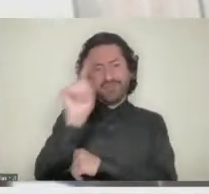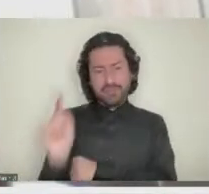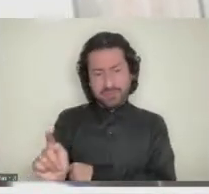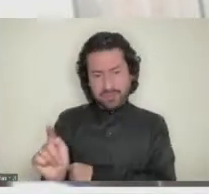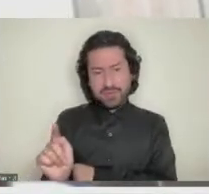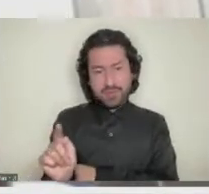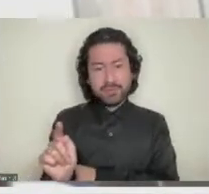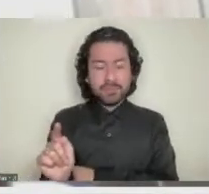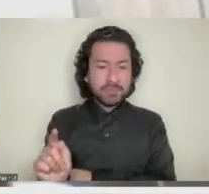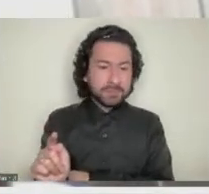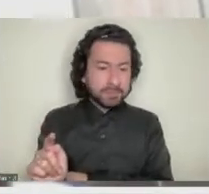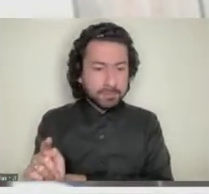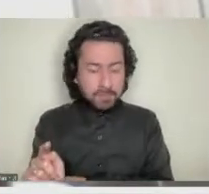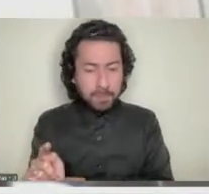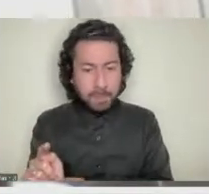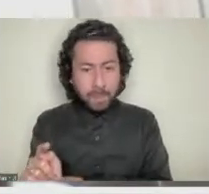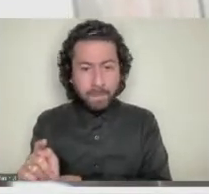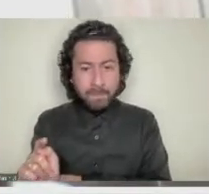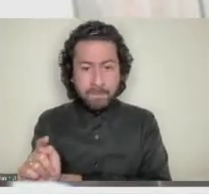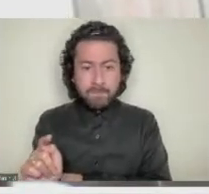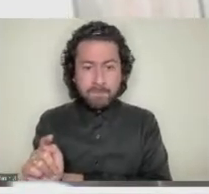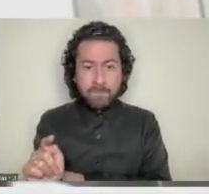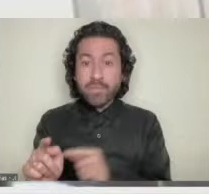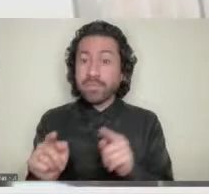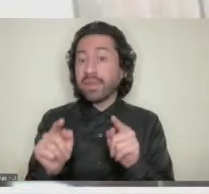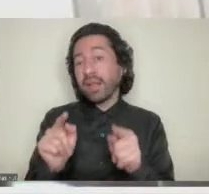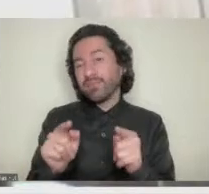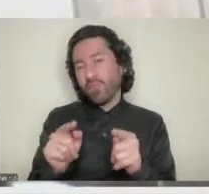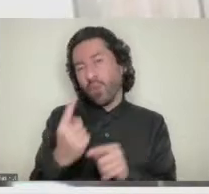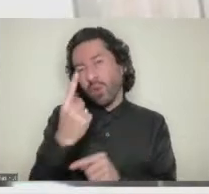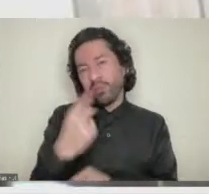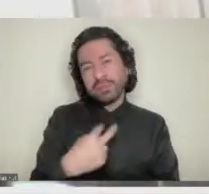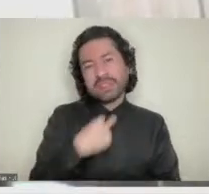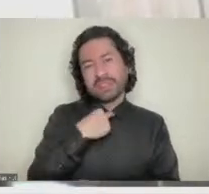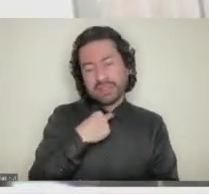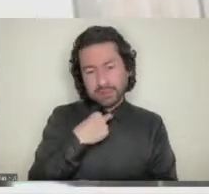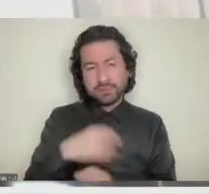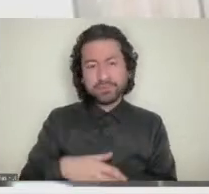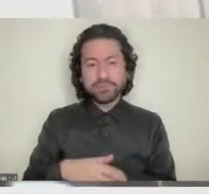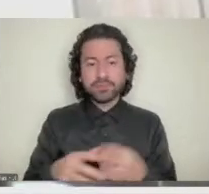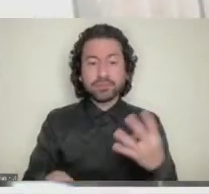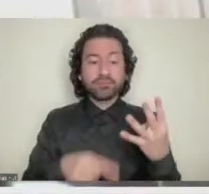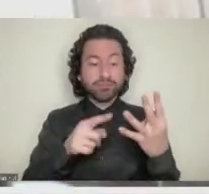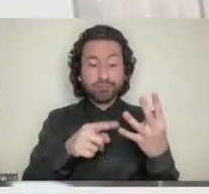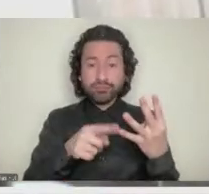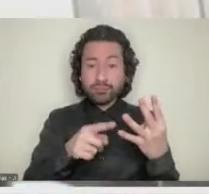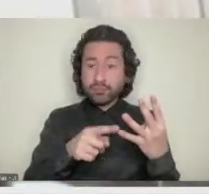in PISA, you have, there is a limitation.